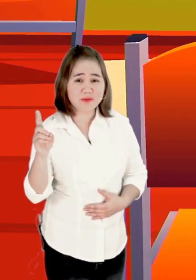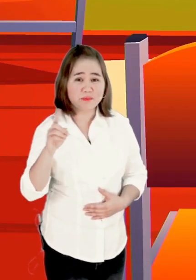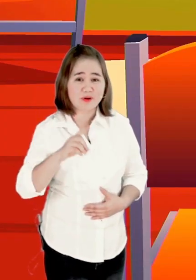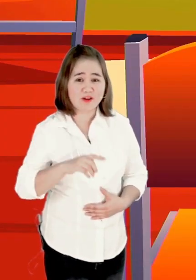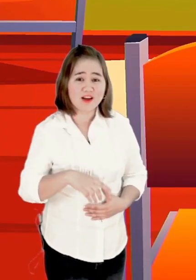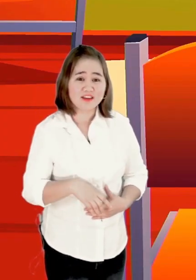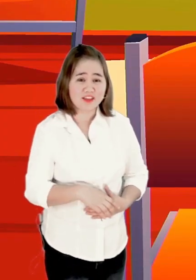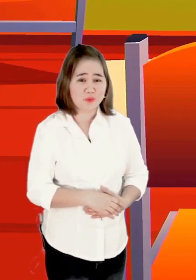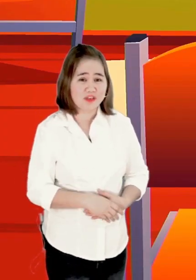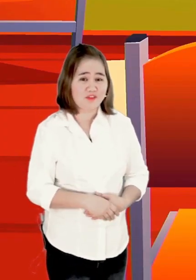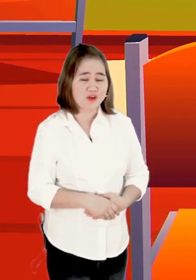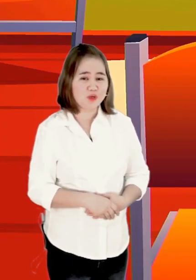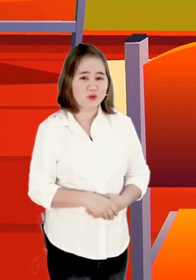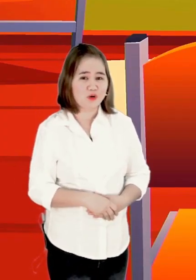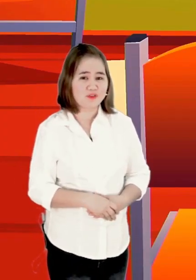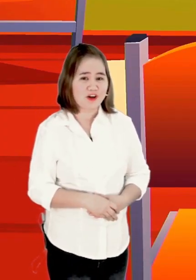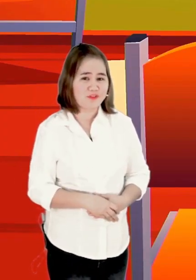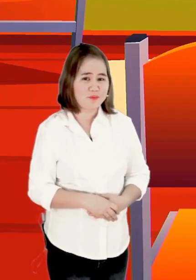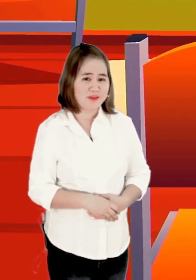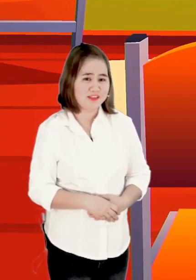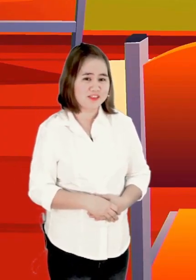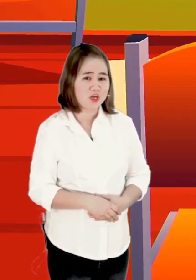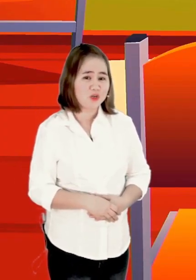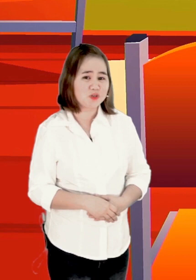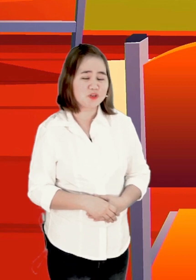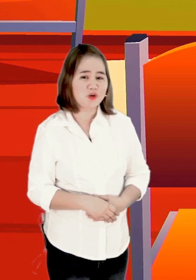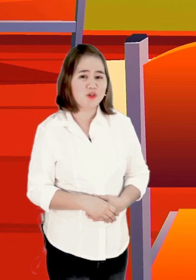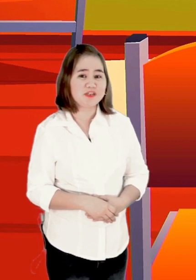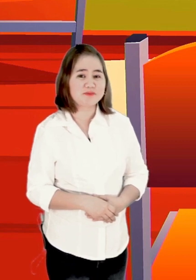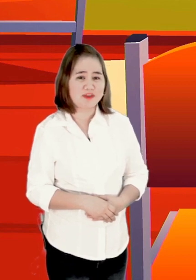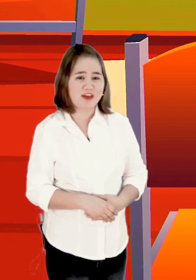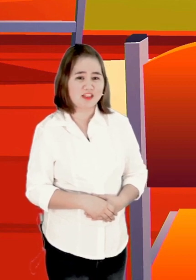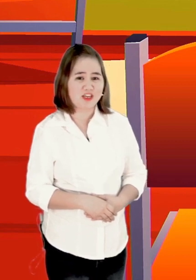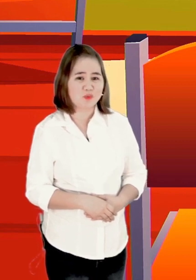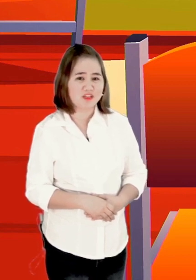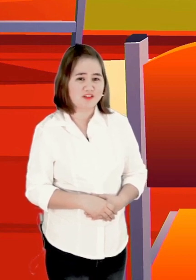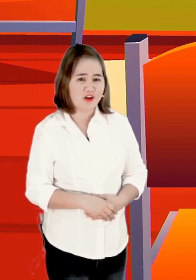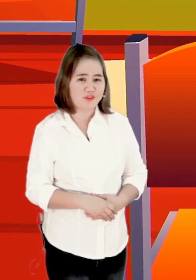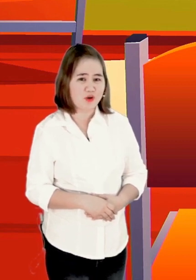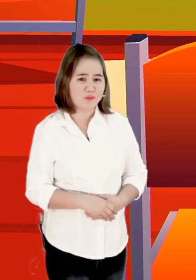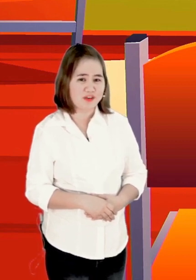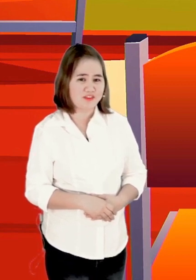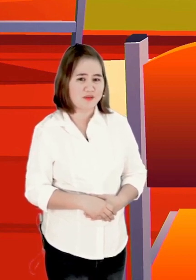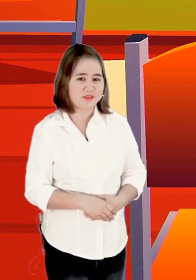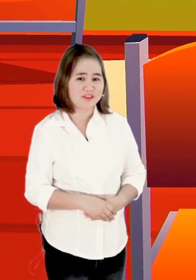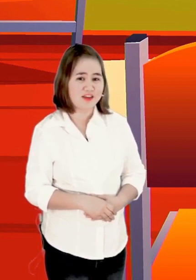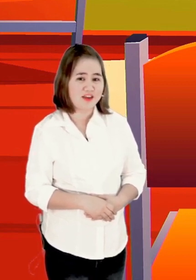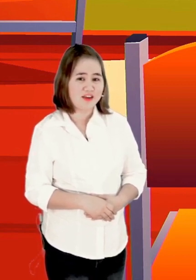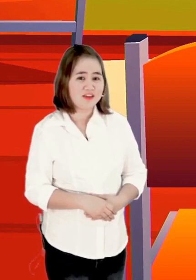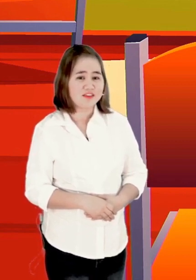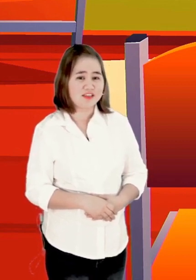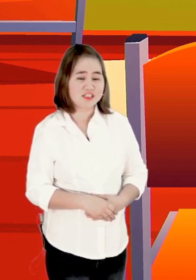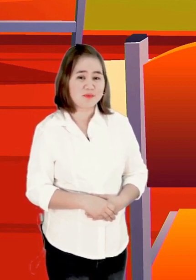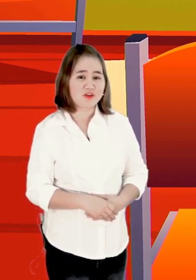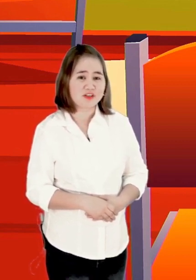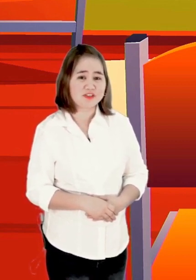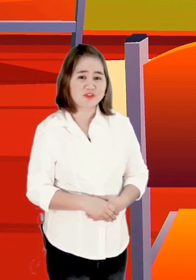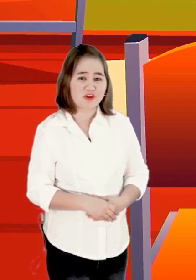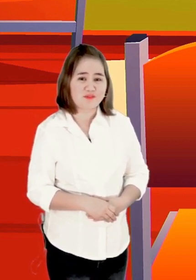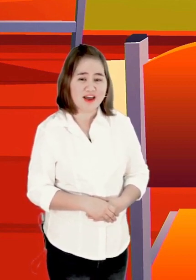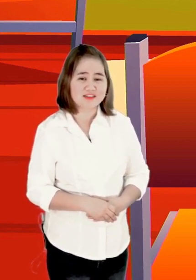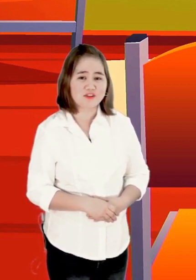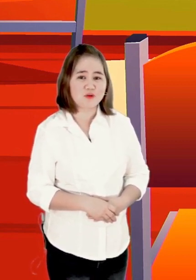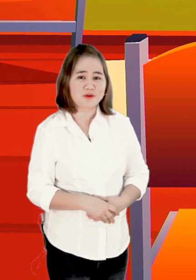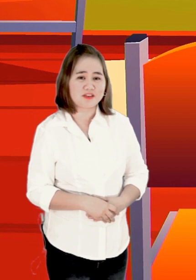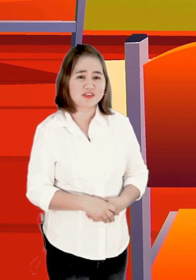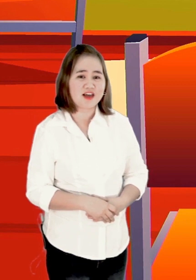Always remember that whenever you draw drafting plates, you should always be guided with the drafting objectives. This is because it